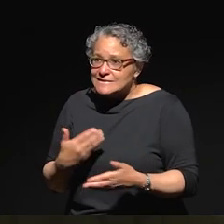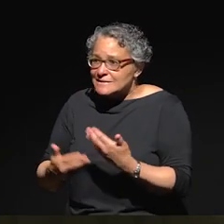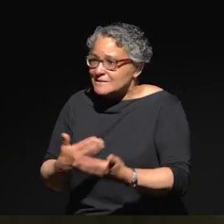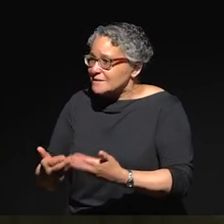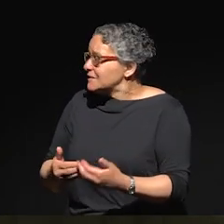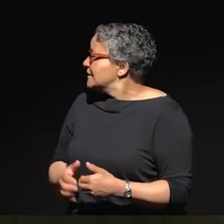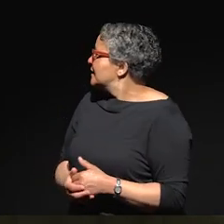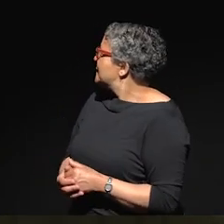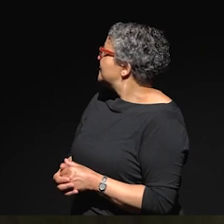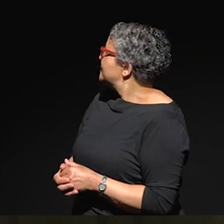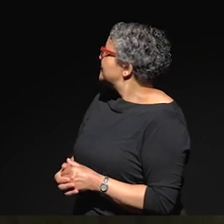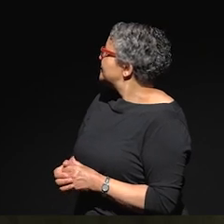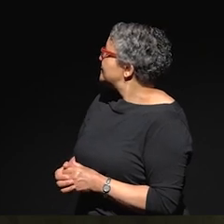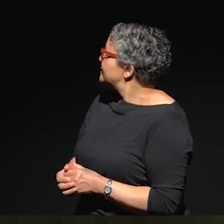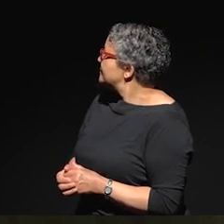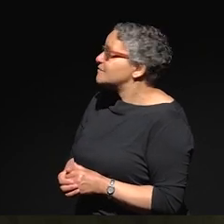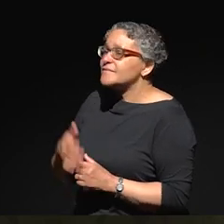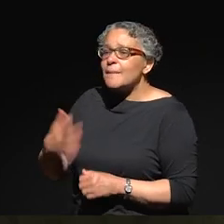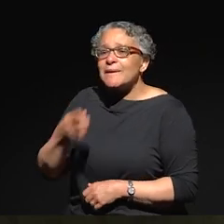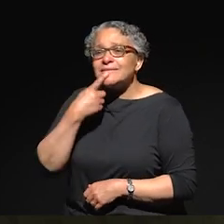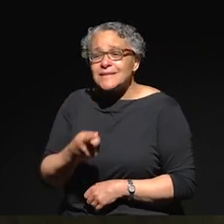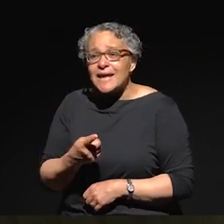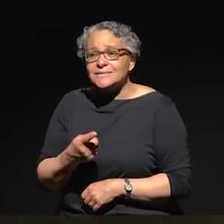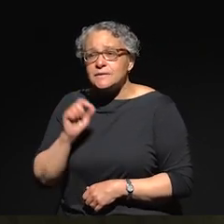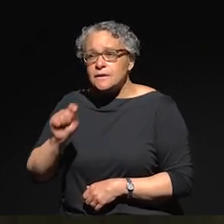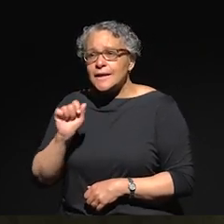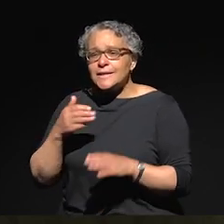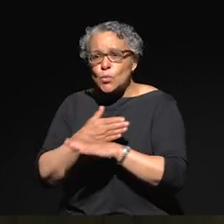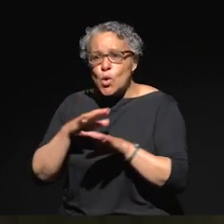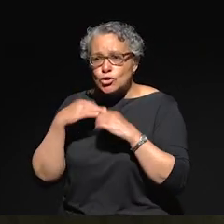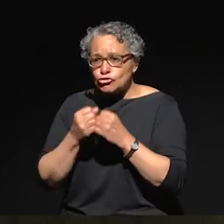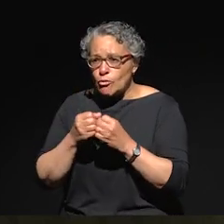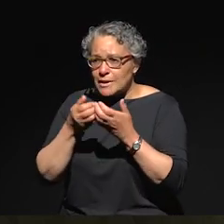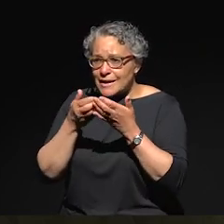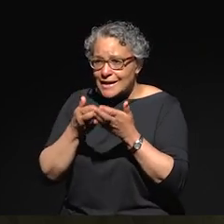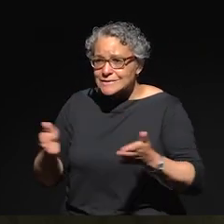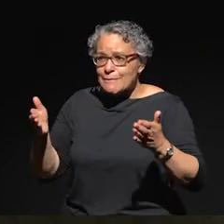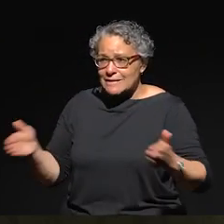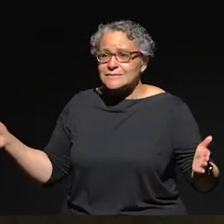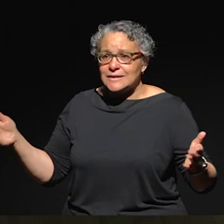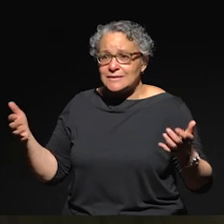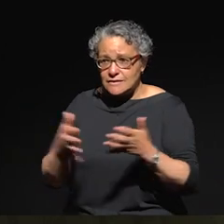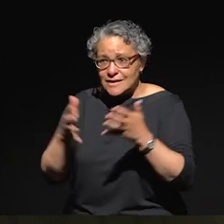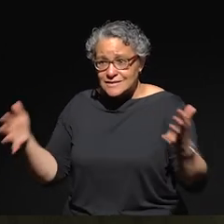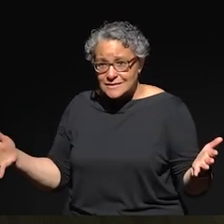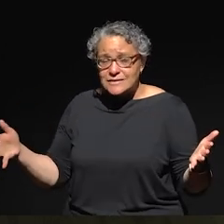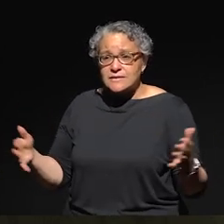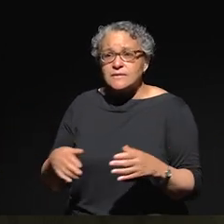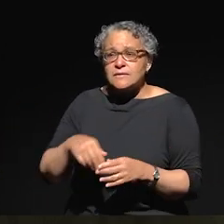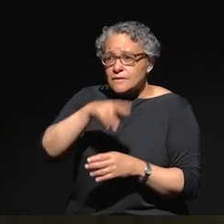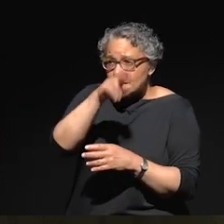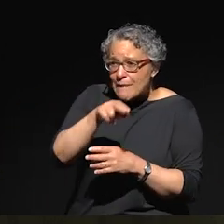We're getting there. As I said, this was a time when his workshop was expanding. Also in terms of painting, we have